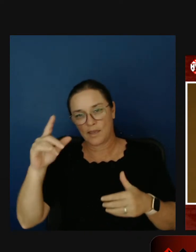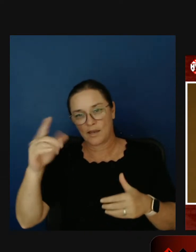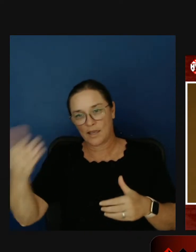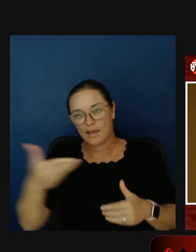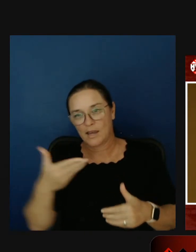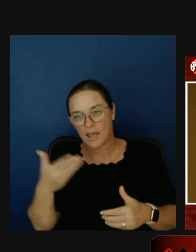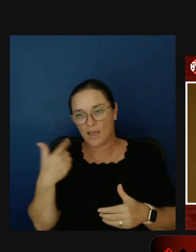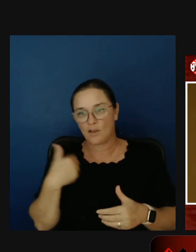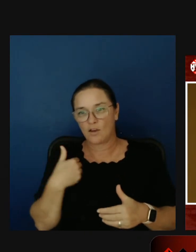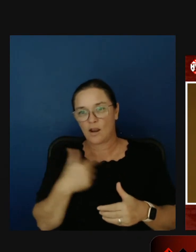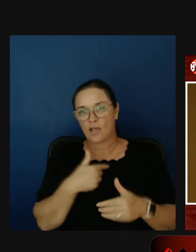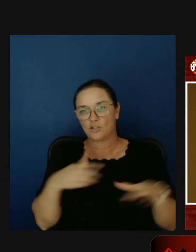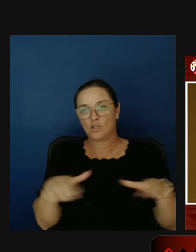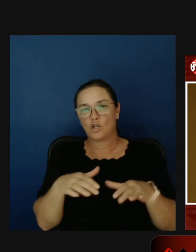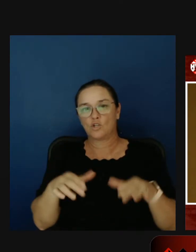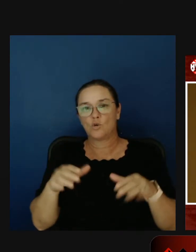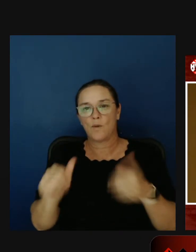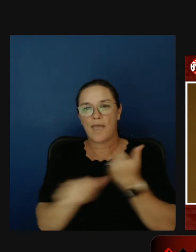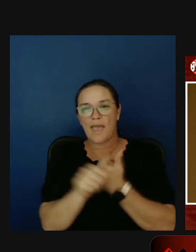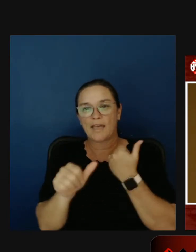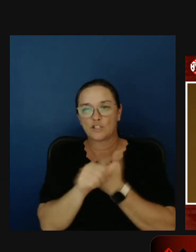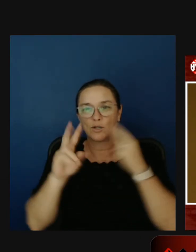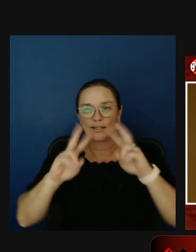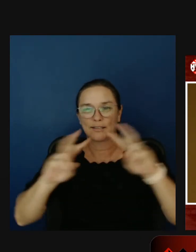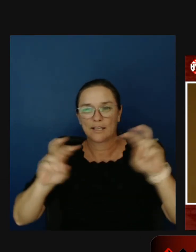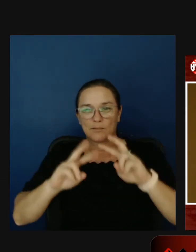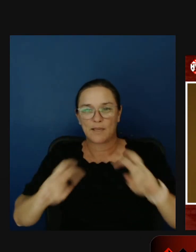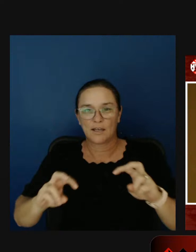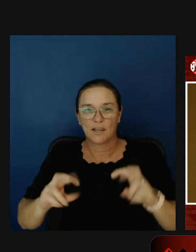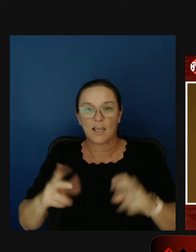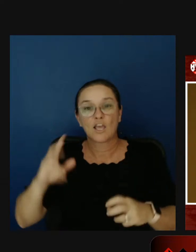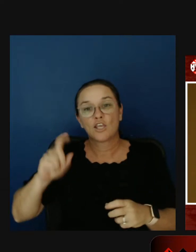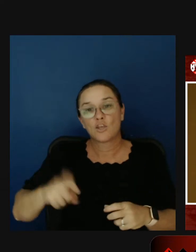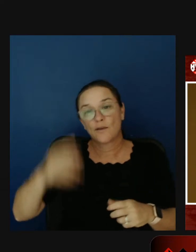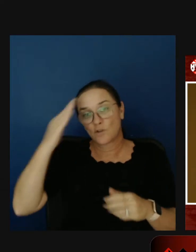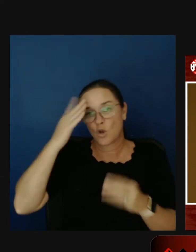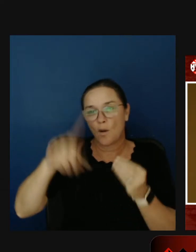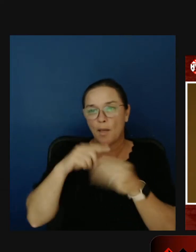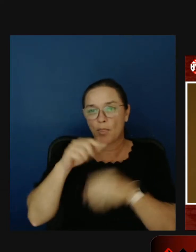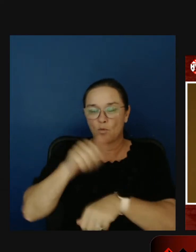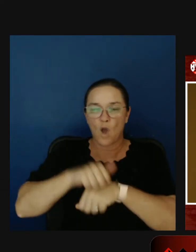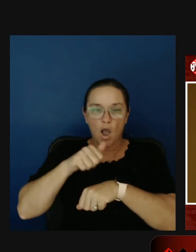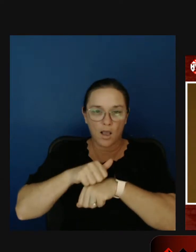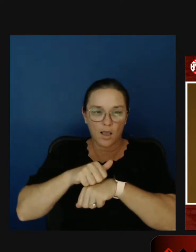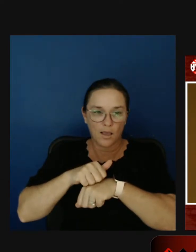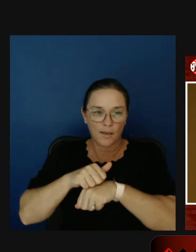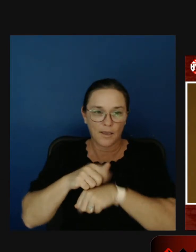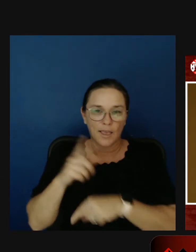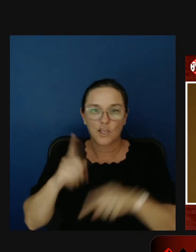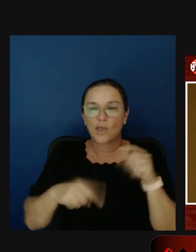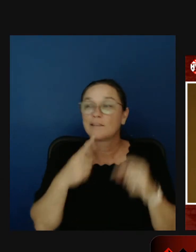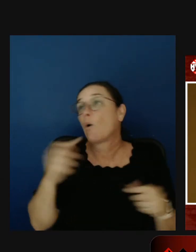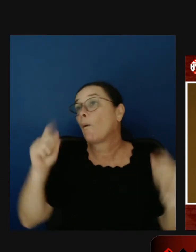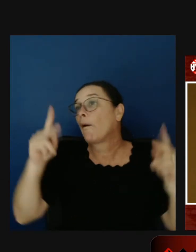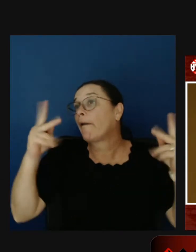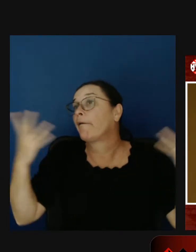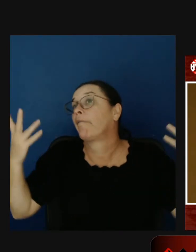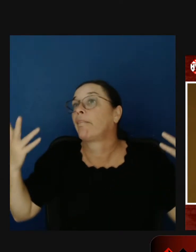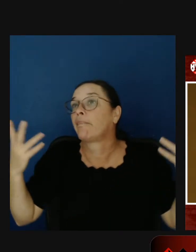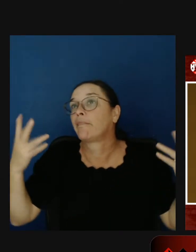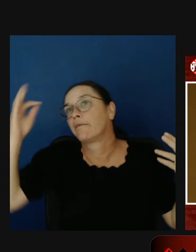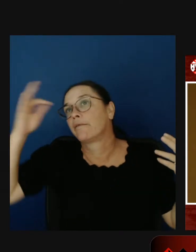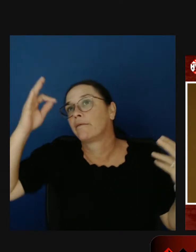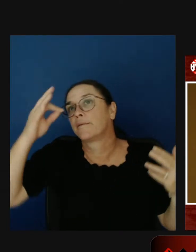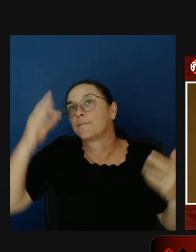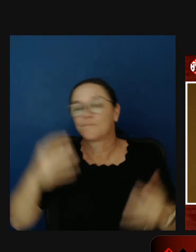assessment. Well, to do a hazard assessment, you have to know something about the rocks. You can't just go, okay, we'll do it. And the best